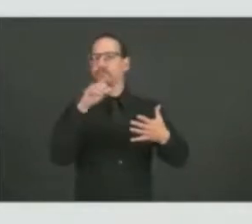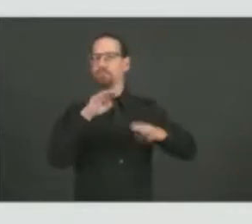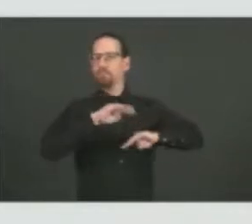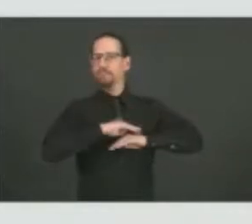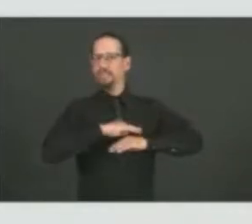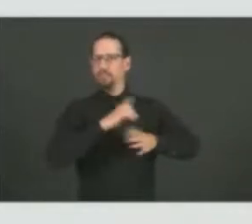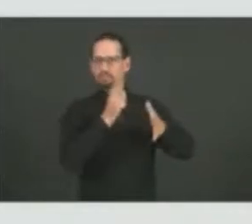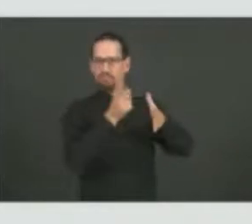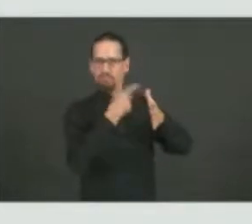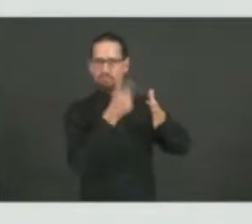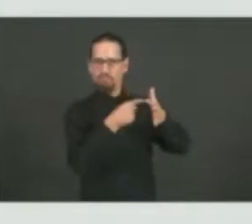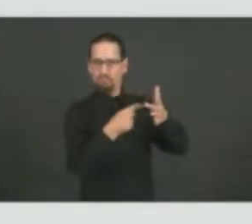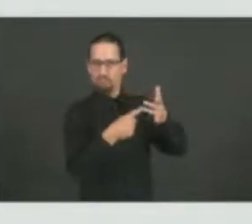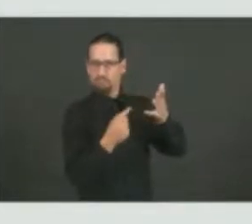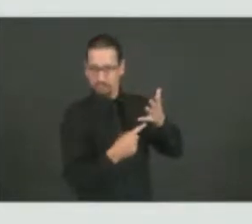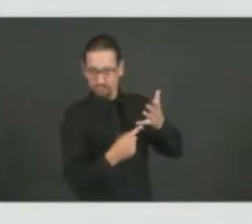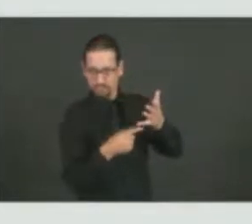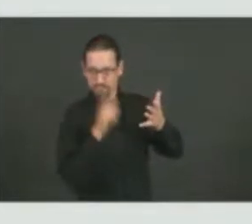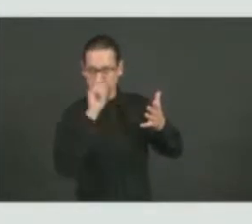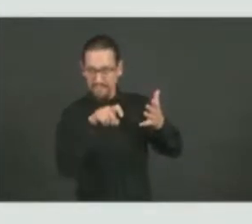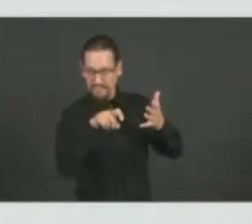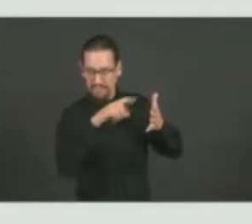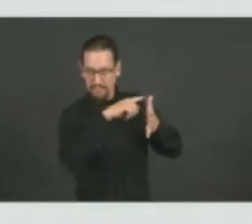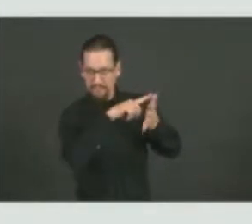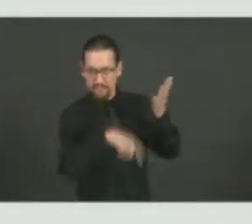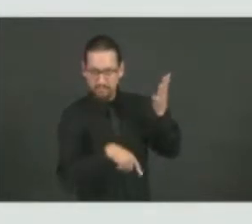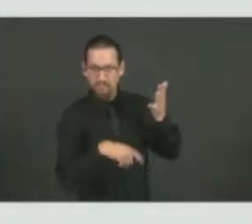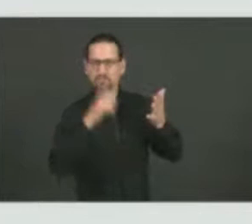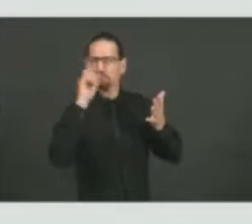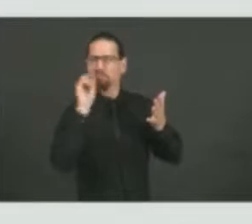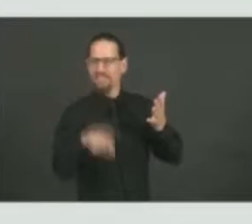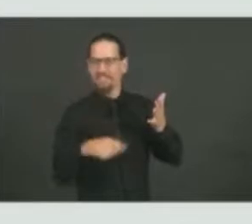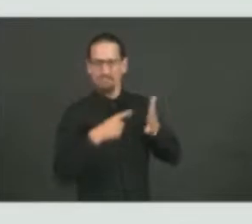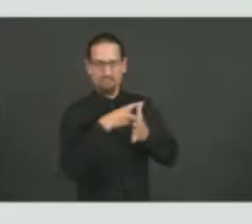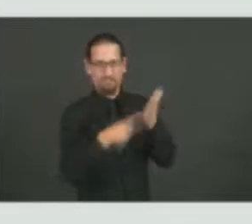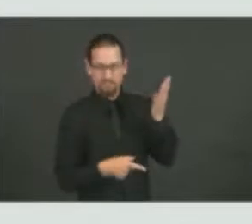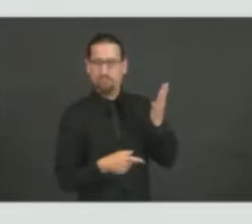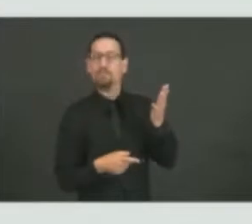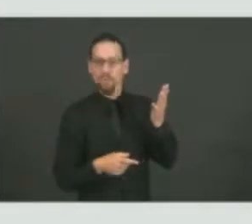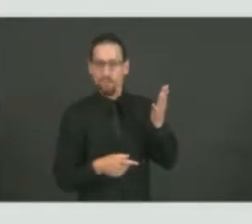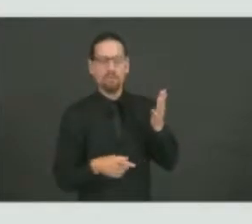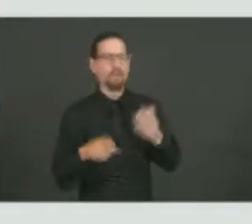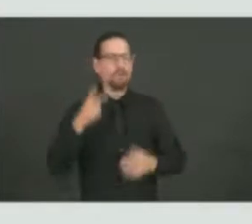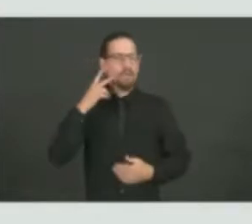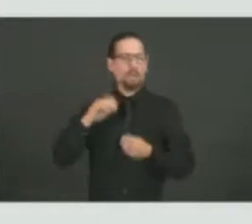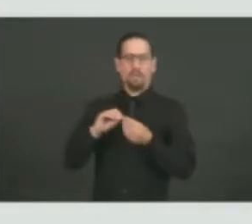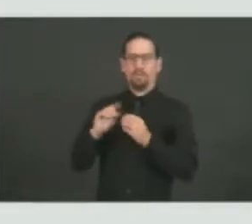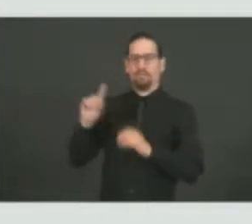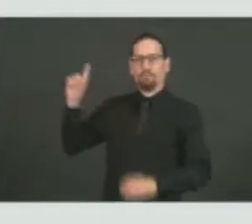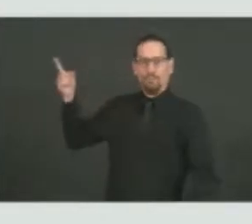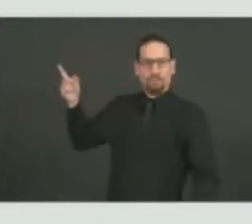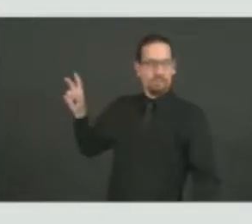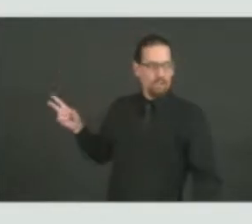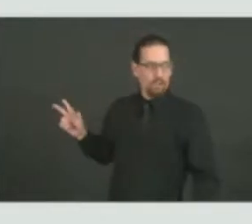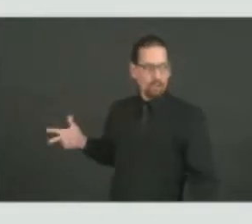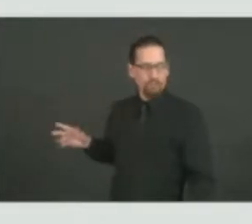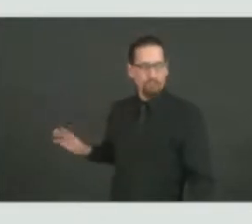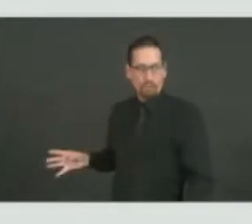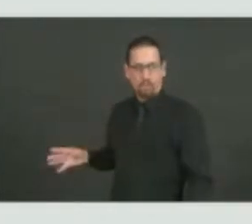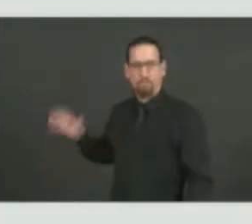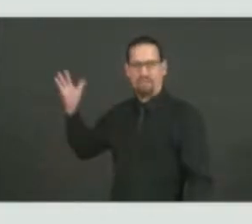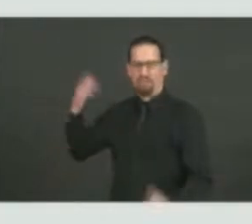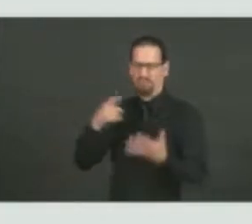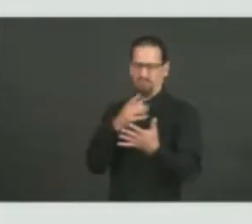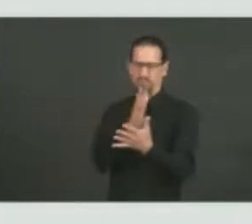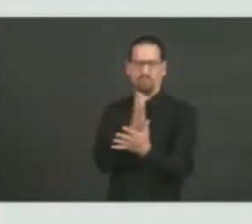shows 5 key focus areas that will indicate whether it's safe to move forward with most